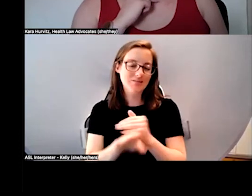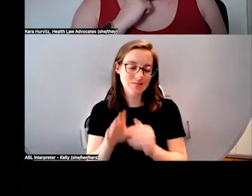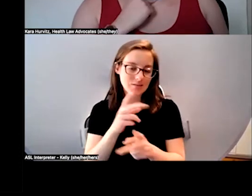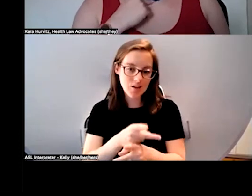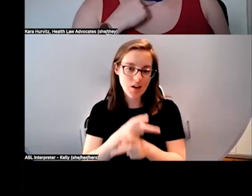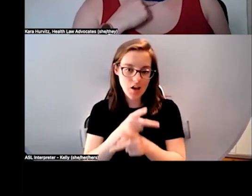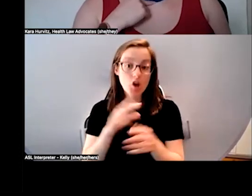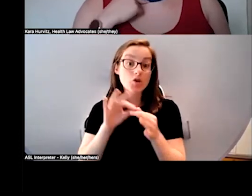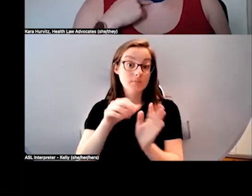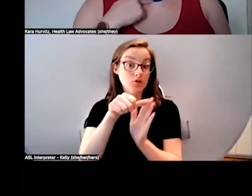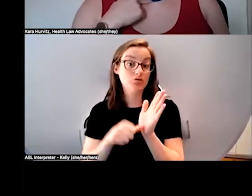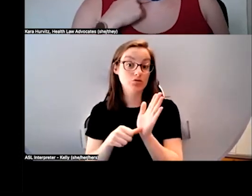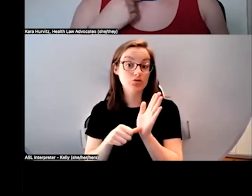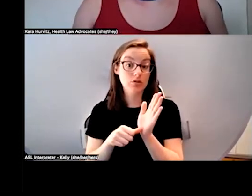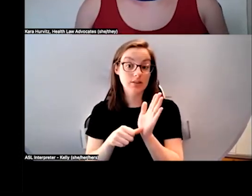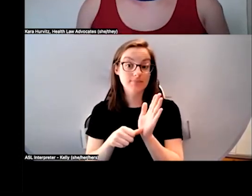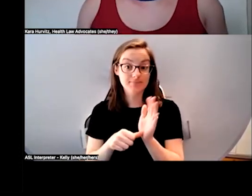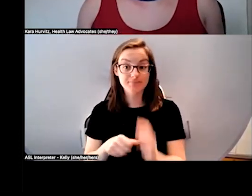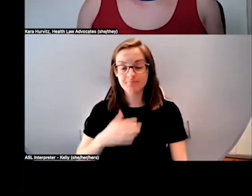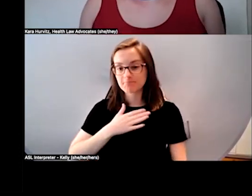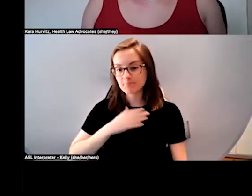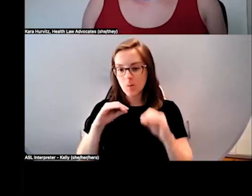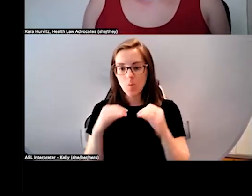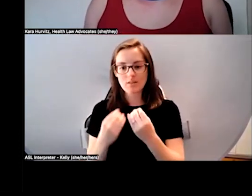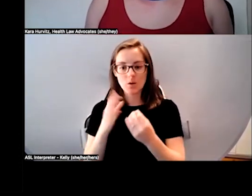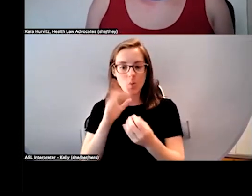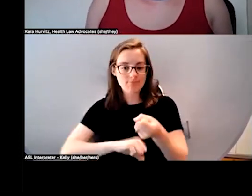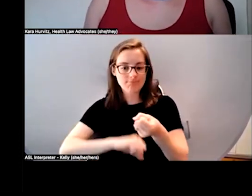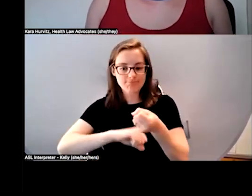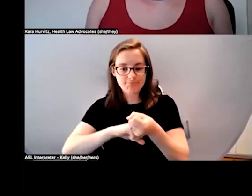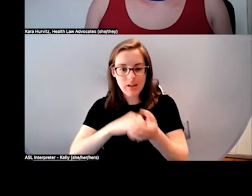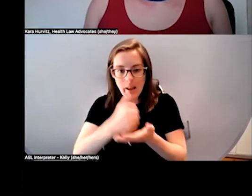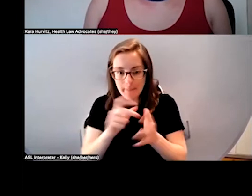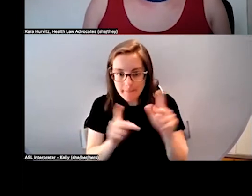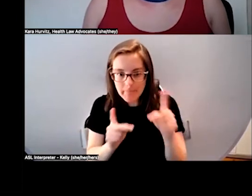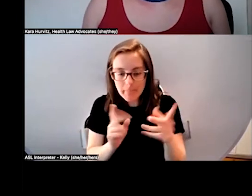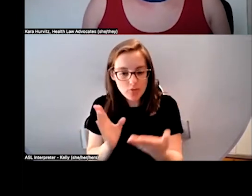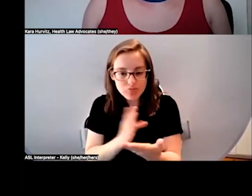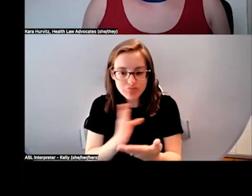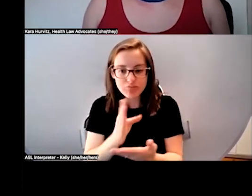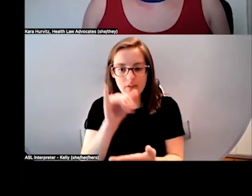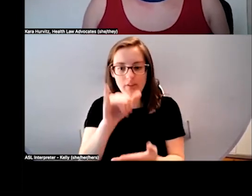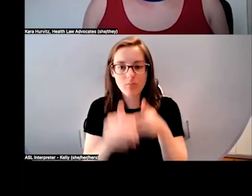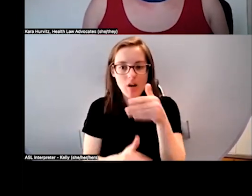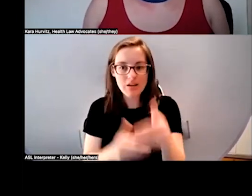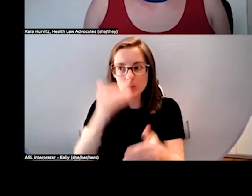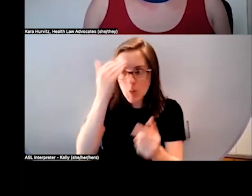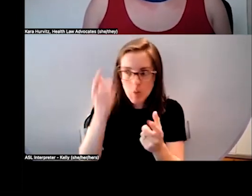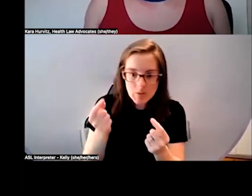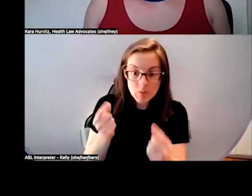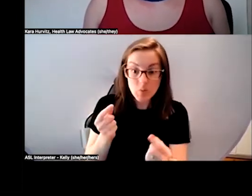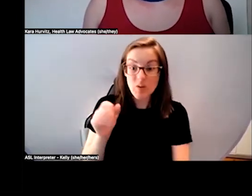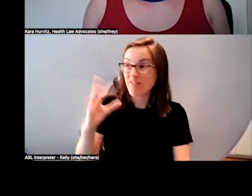form of surgery. And my organization does a lot of trying to help folks through that process and appealing